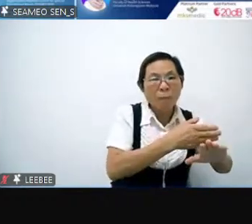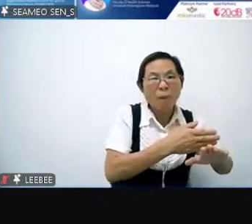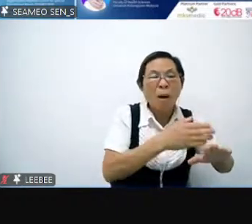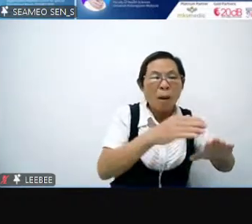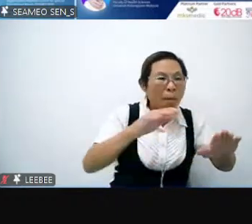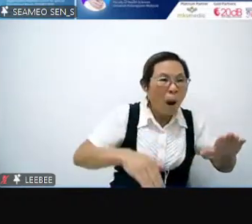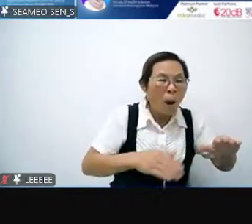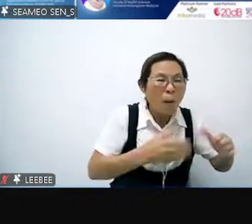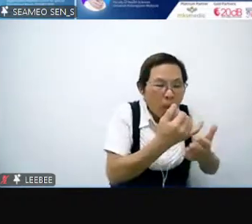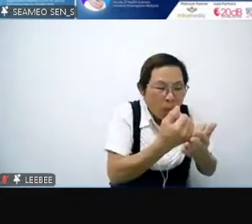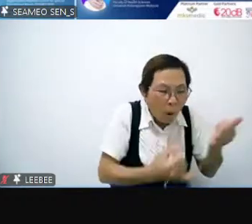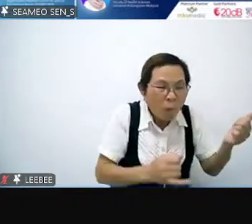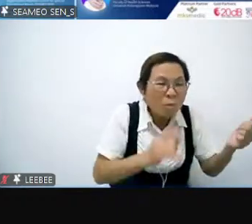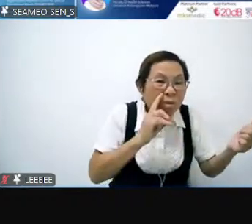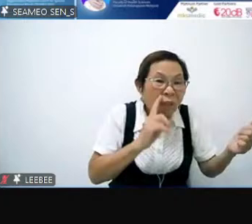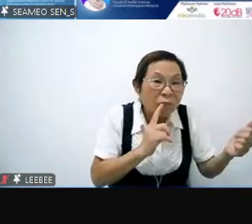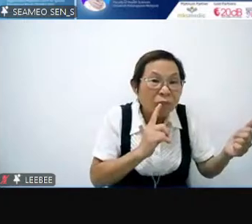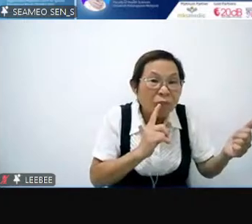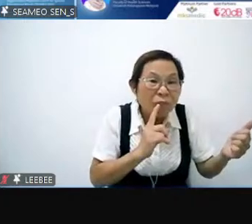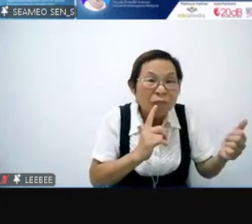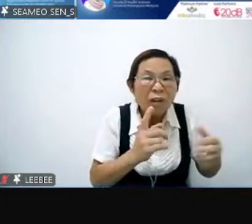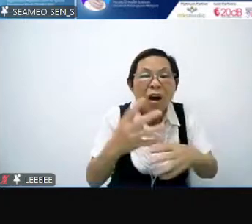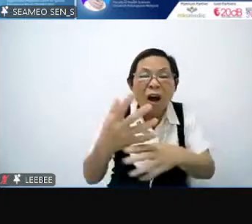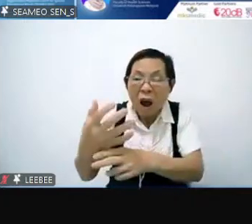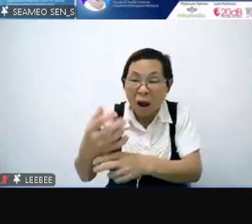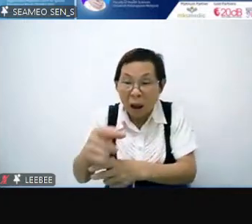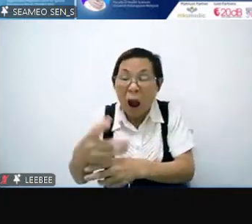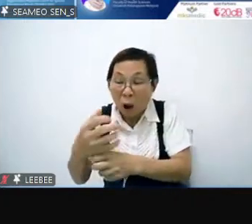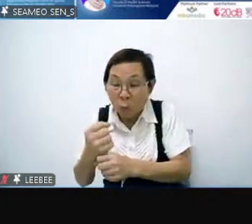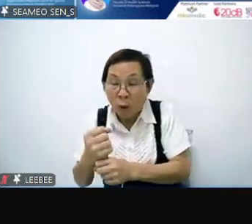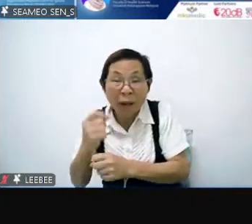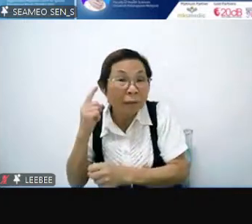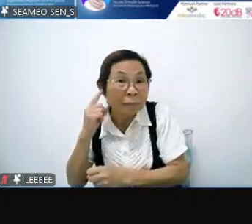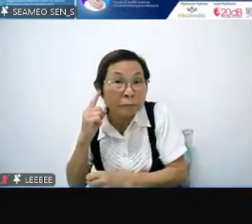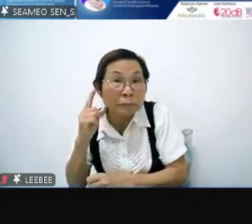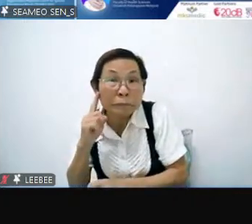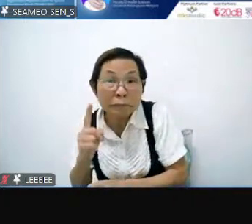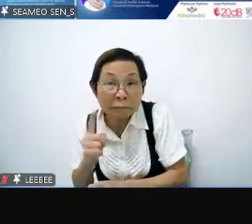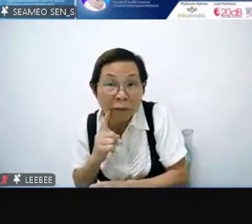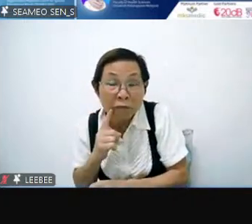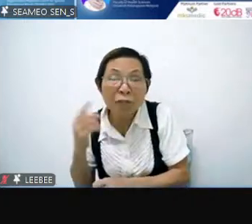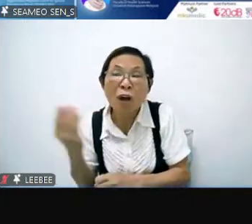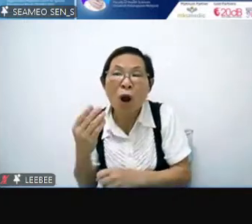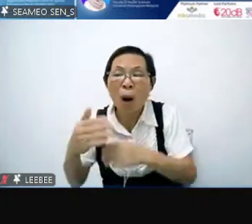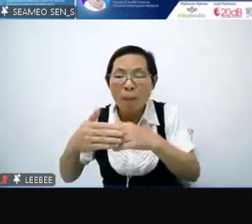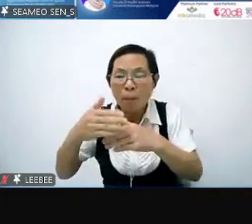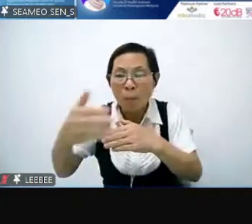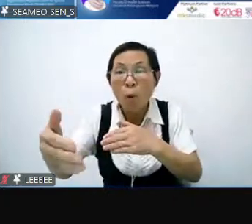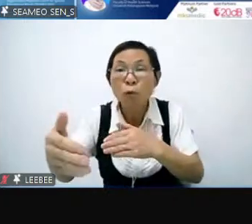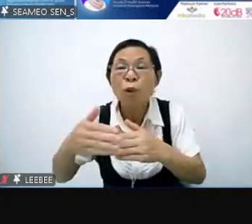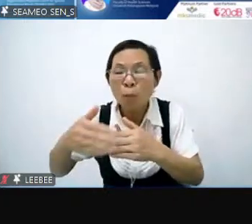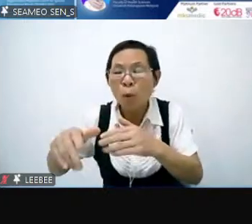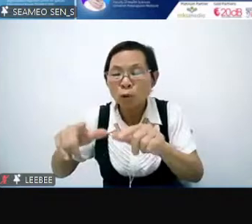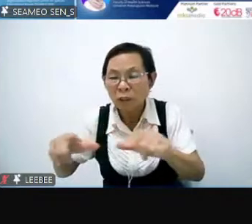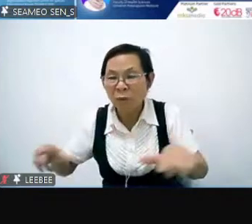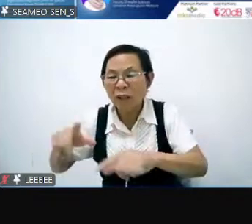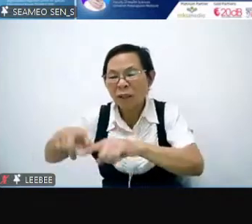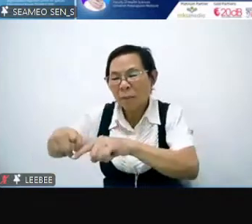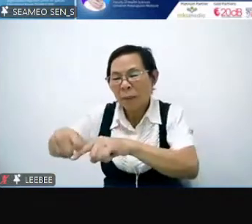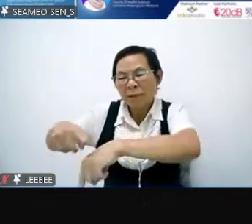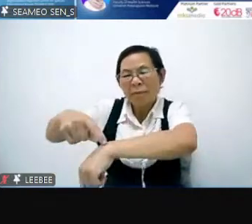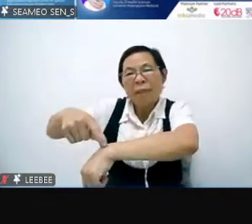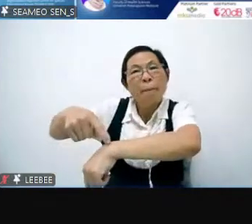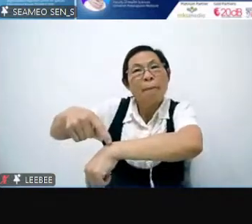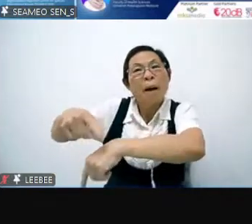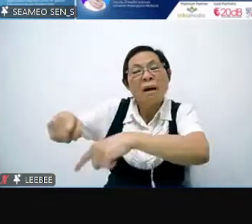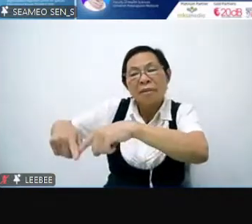language. Acquired hearing loss usually is called postlingual, depending on the time